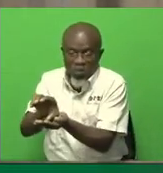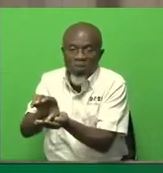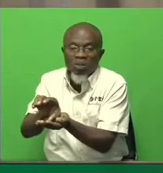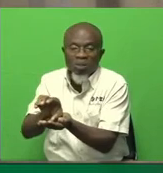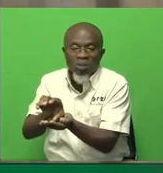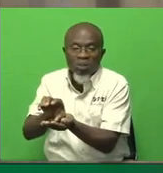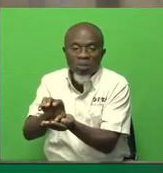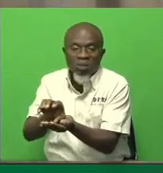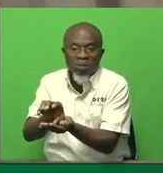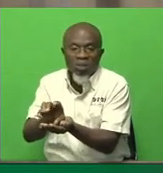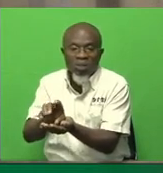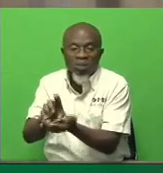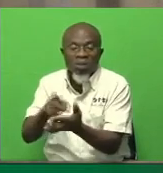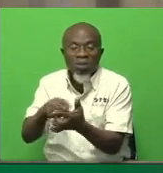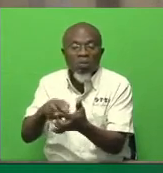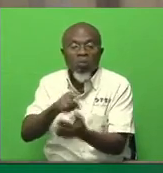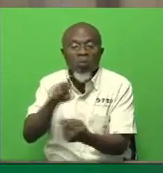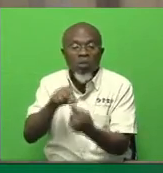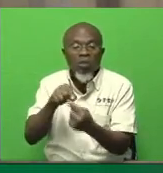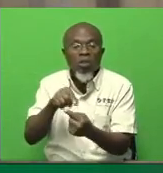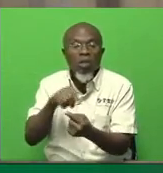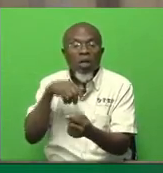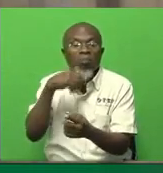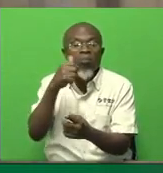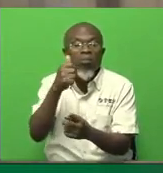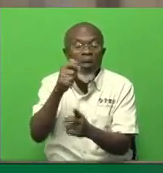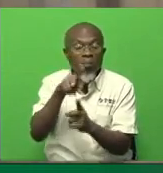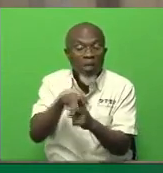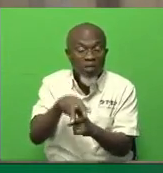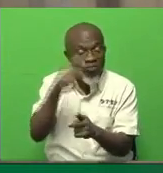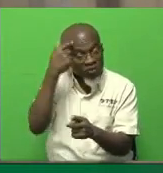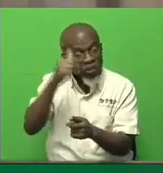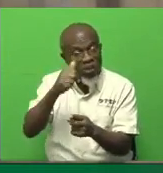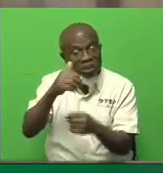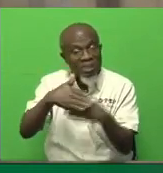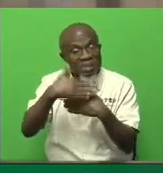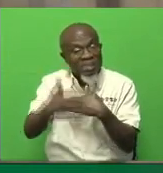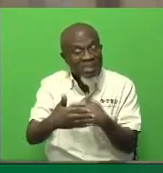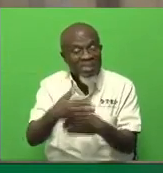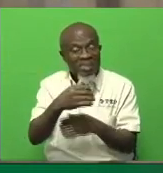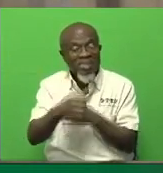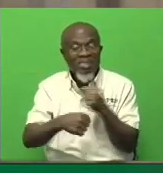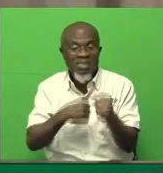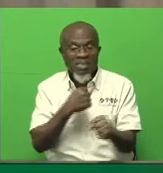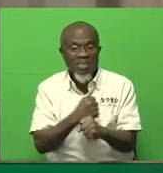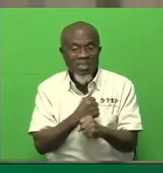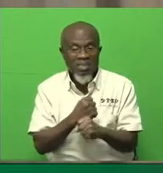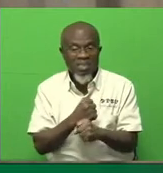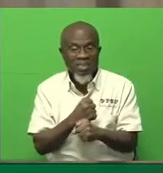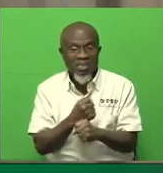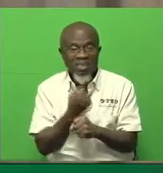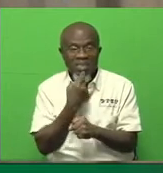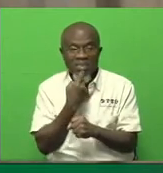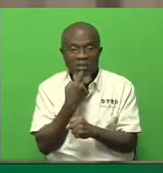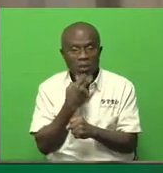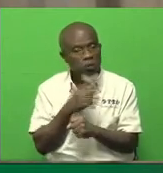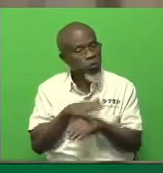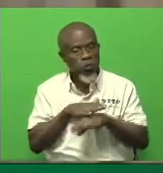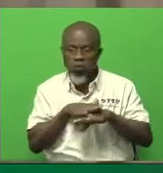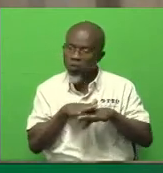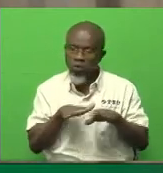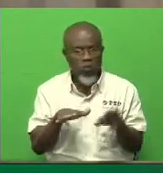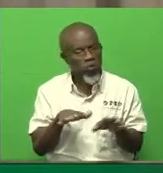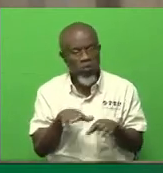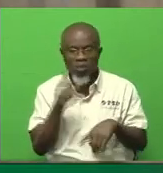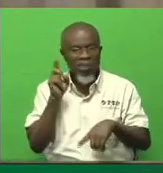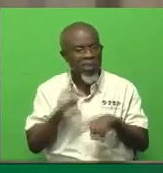and then when you apply for the next year you're told um um you don't qualify seems